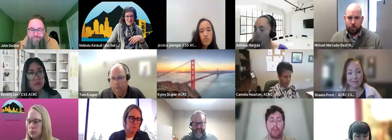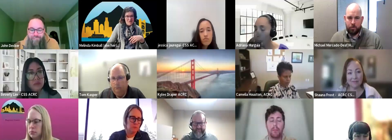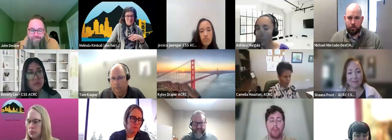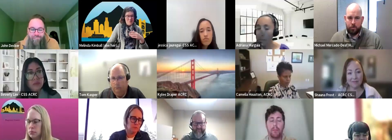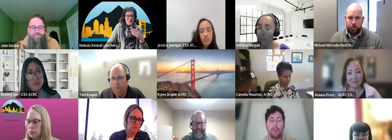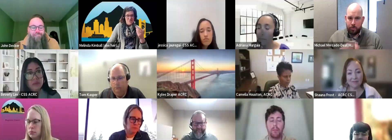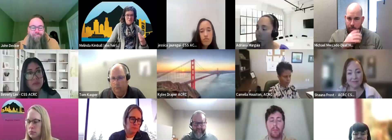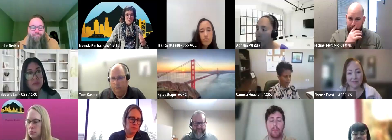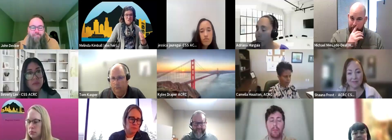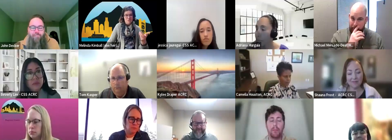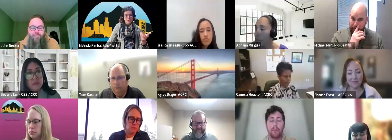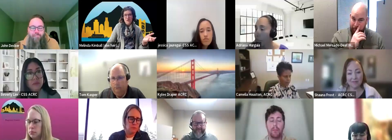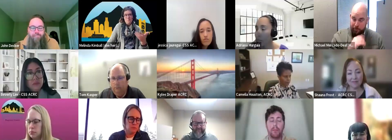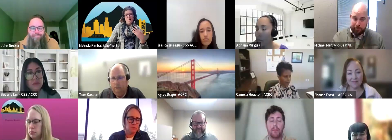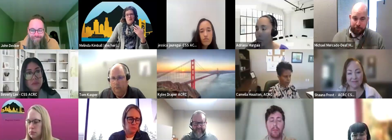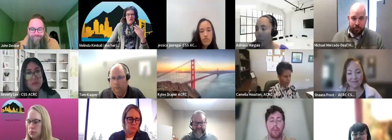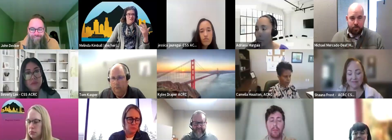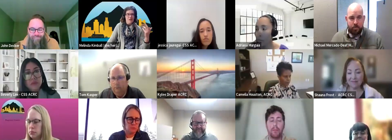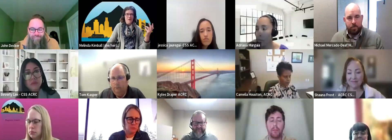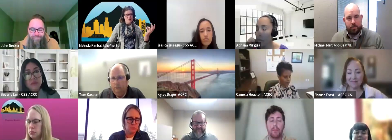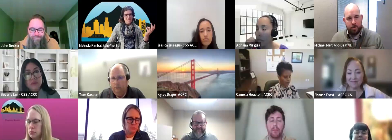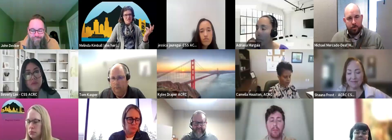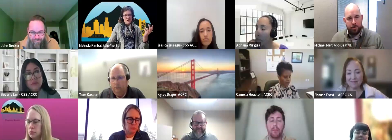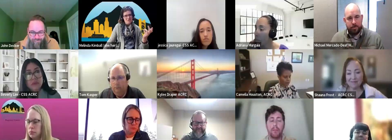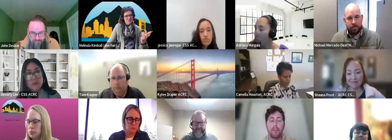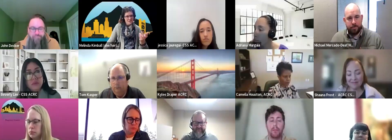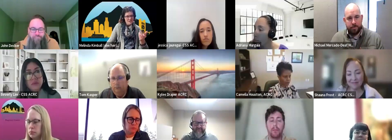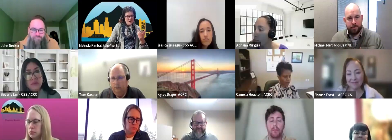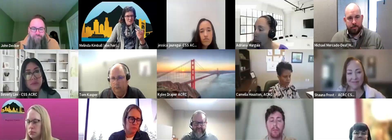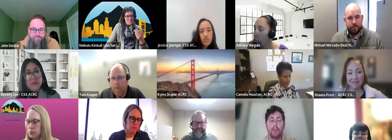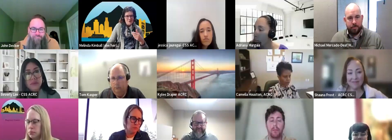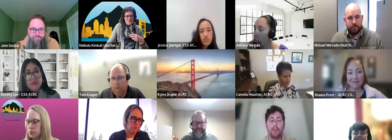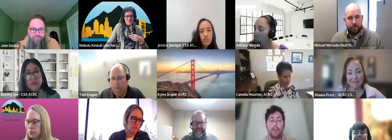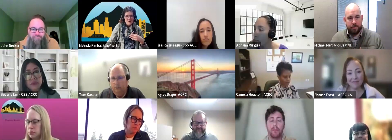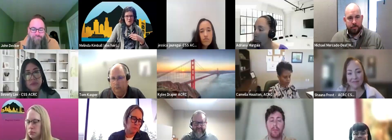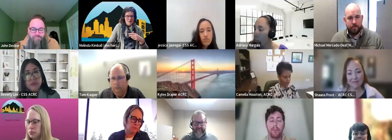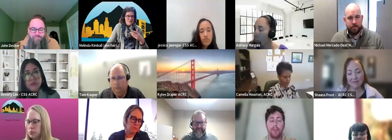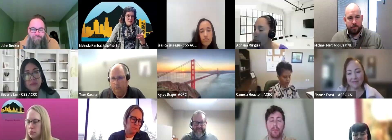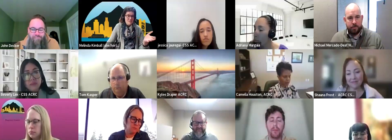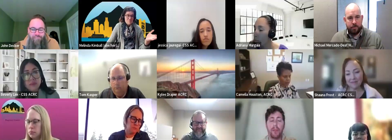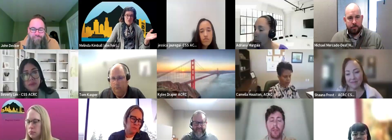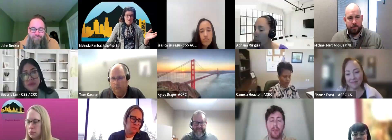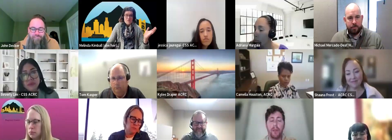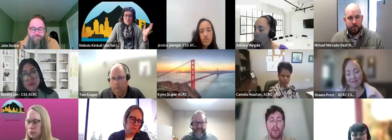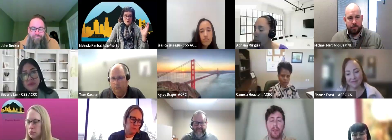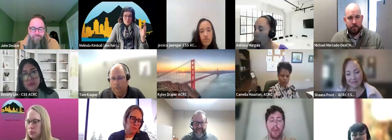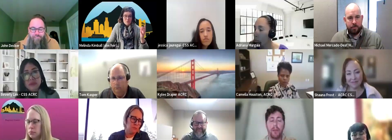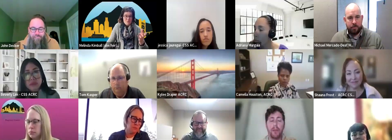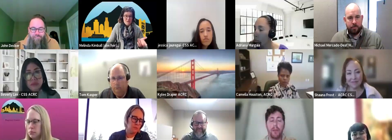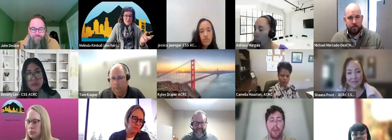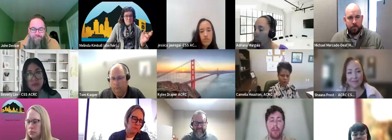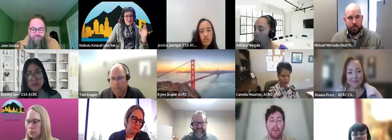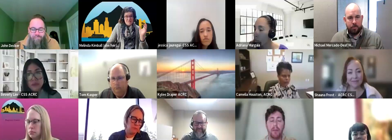it, and to challenge yourself. Find Michael and I, find other signing staff on our team here. Send us a message